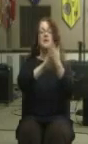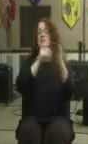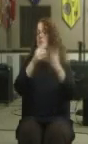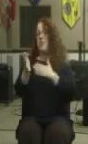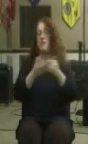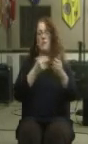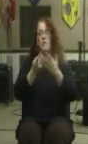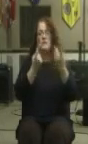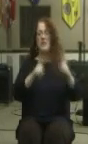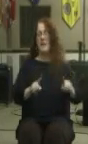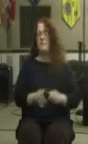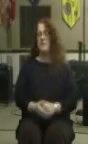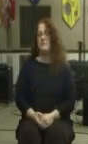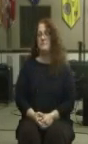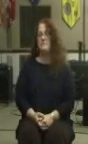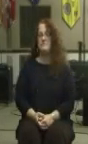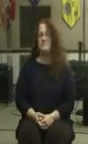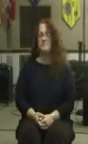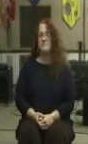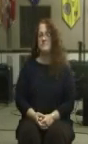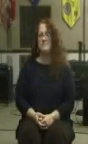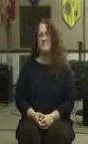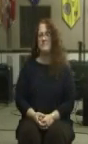no matter what is happening outside of here.